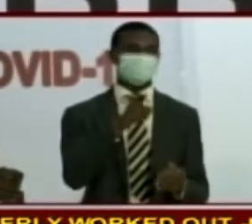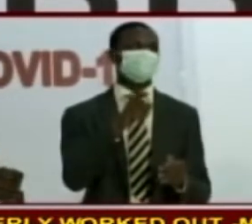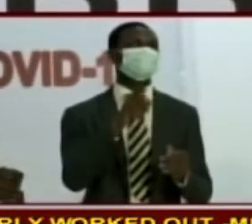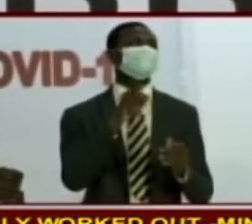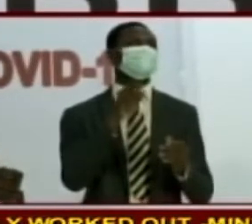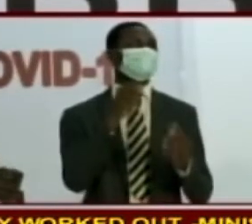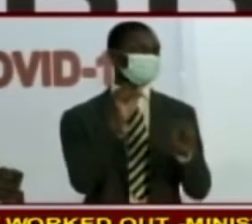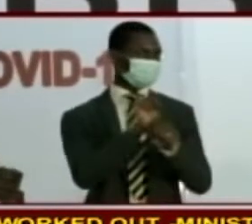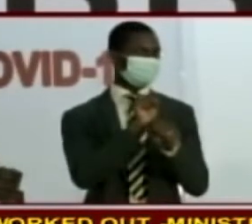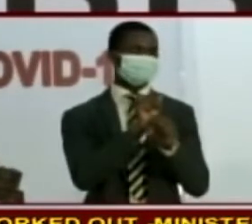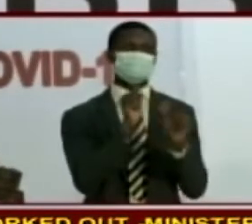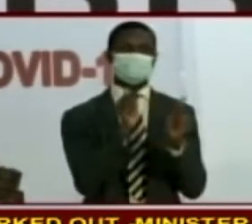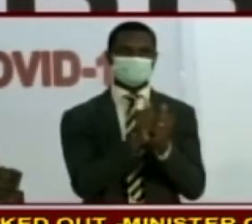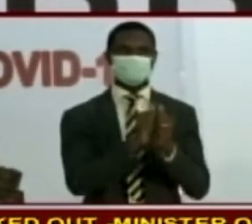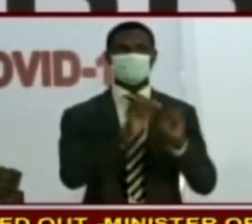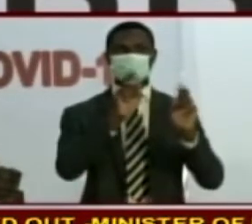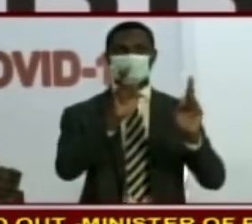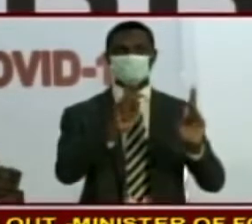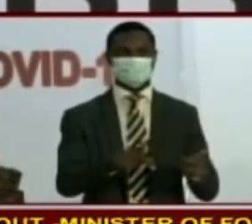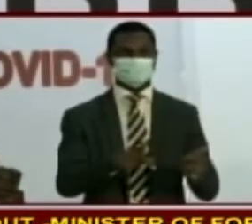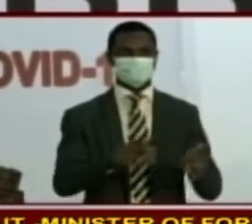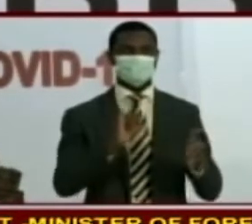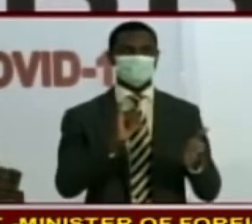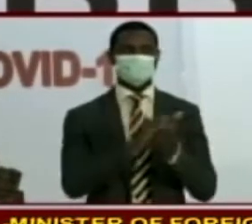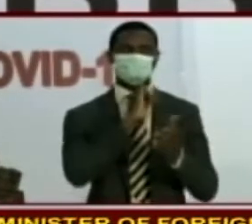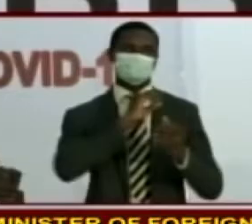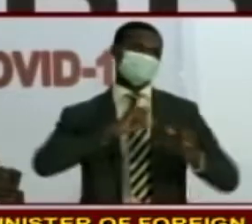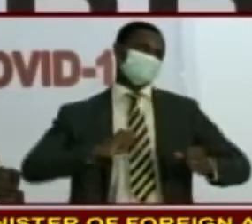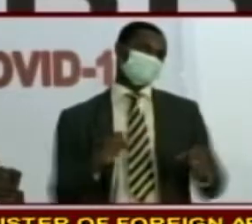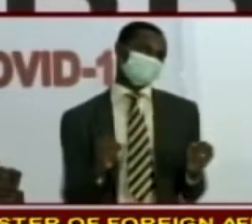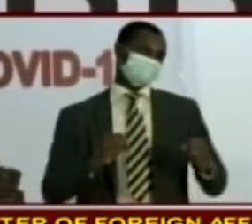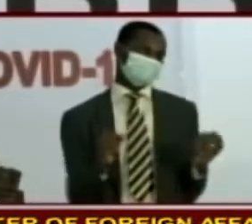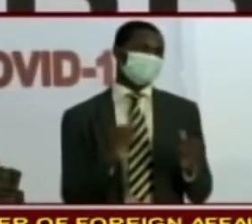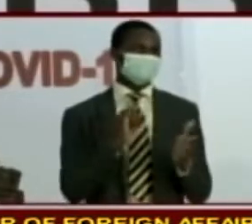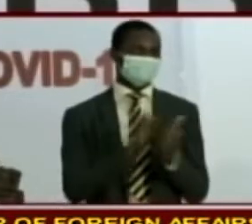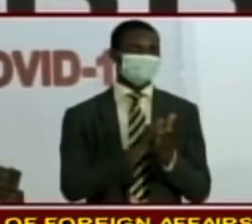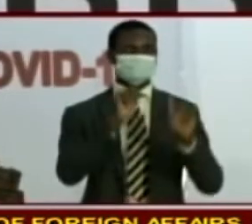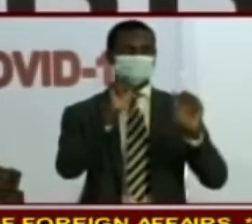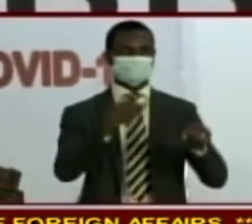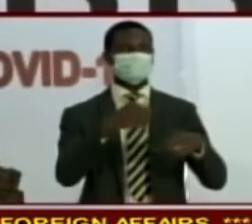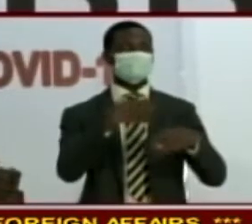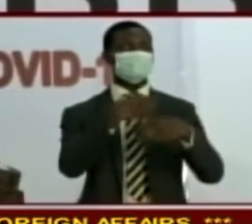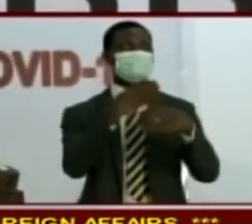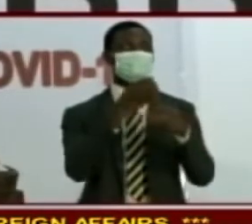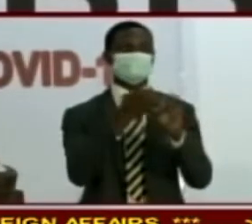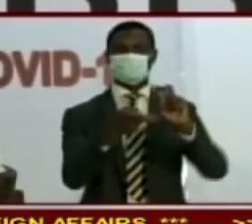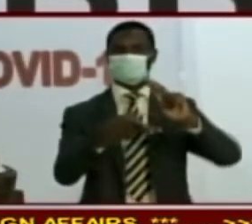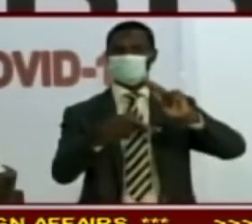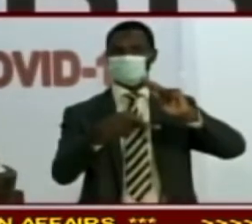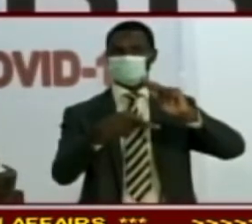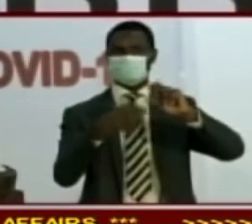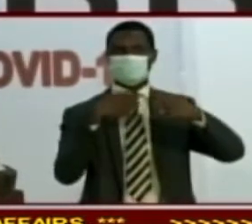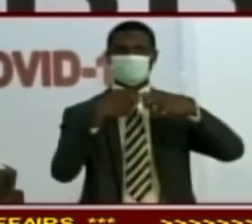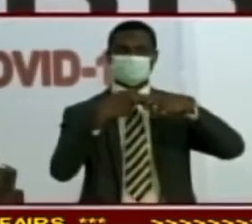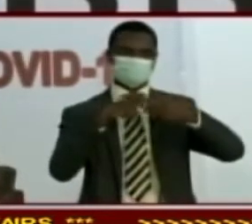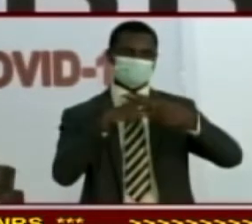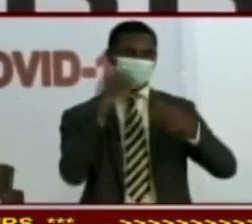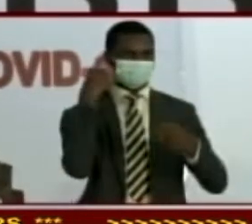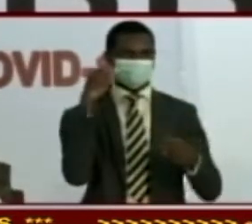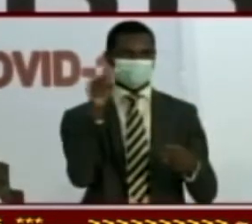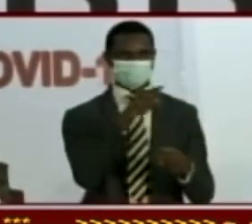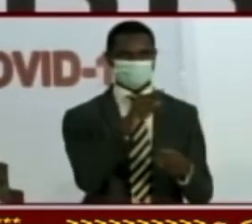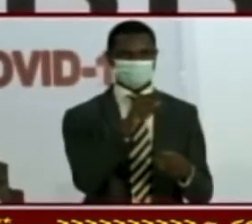can cause a lot of problems for you. Chemicals, I think that we must handle with care. And